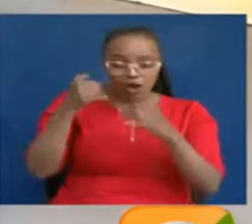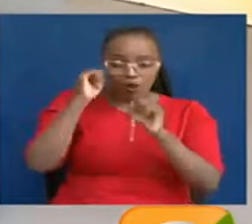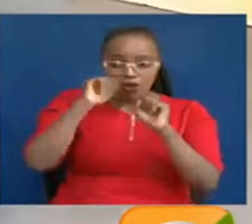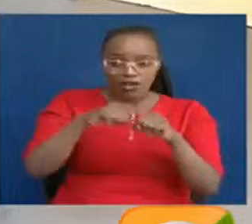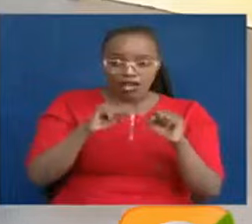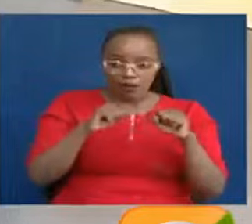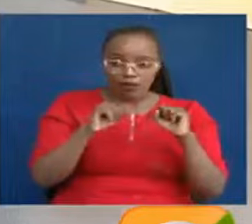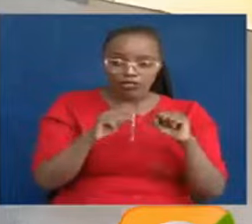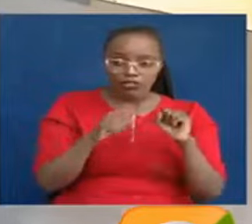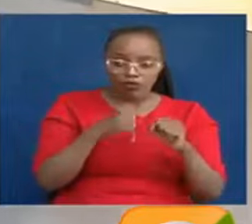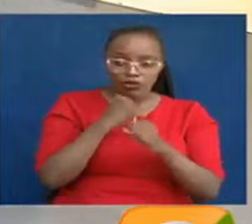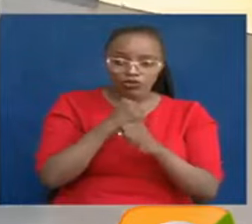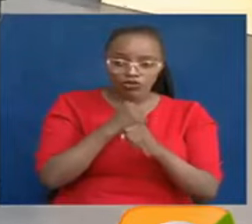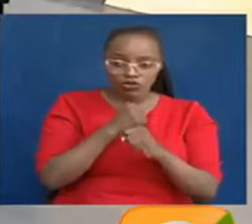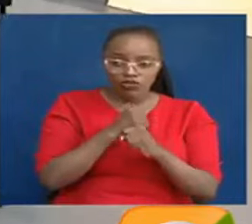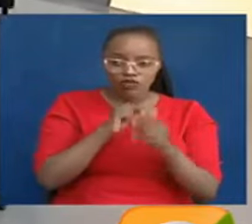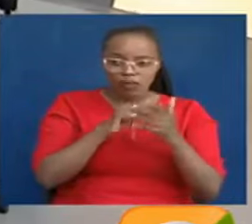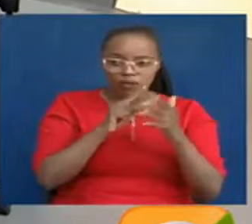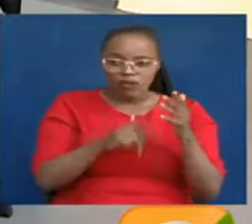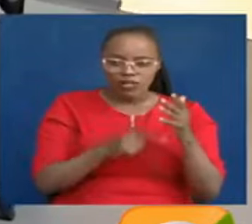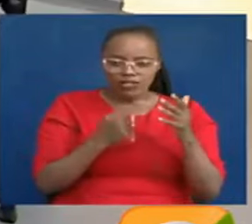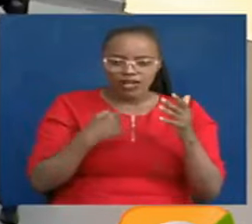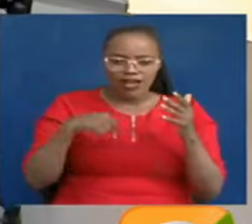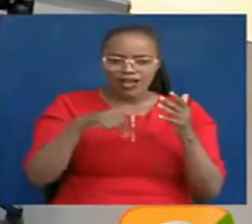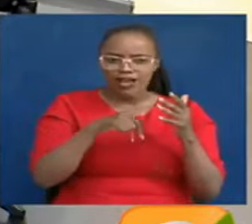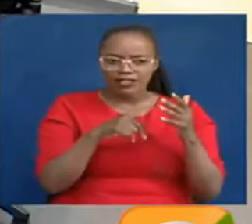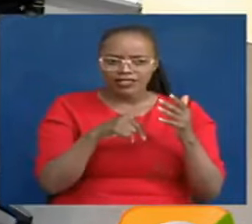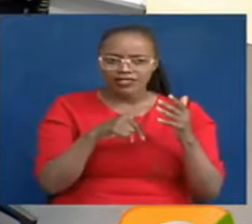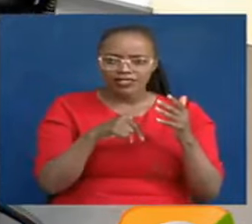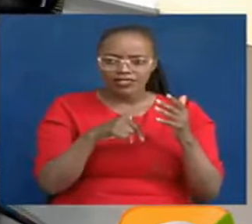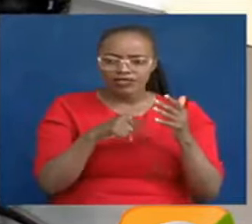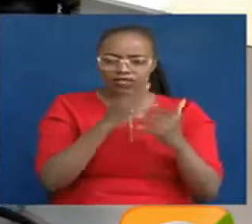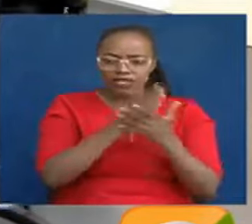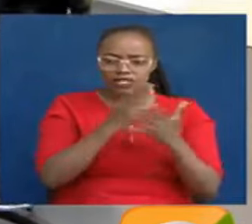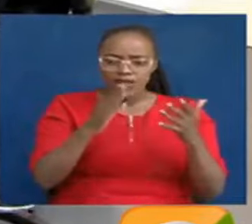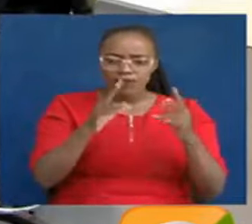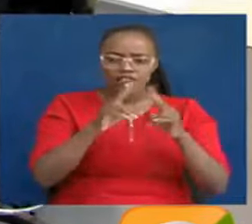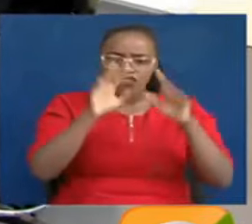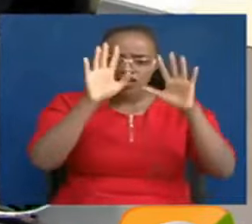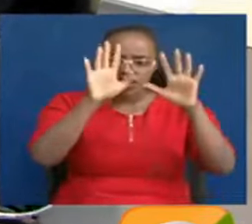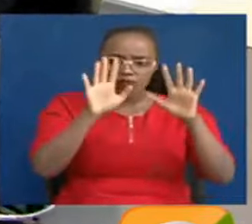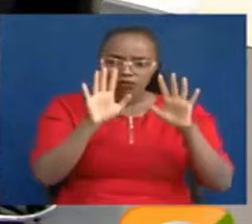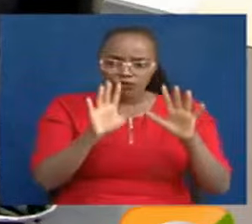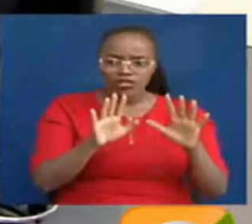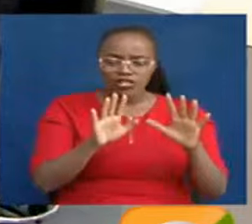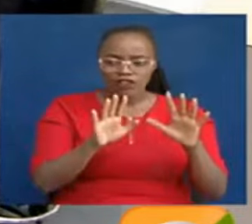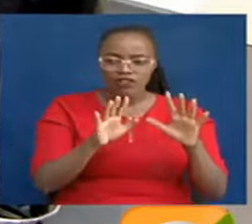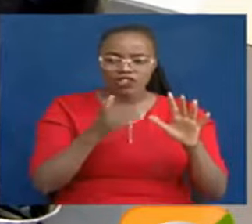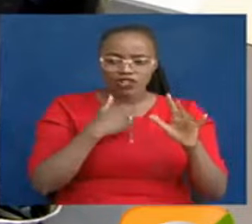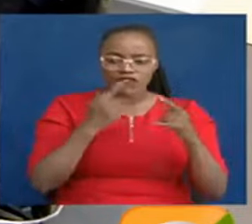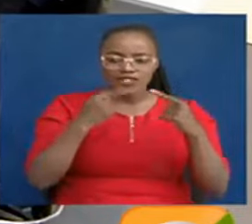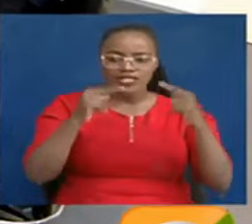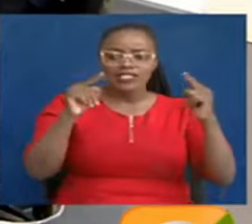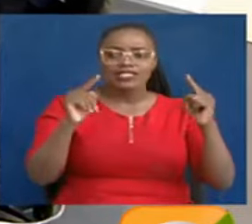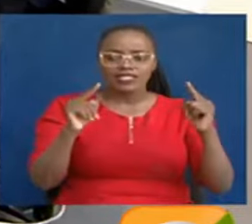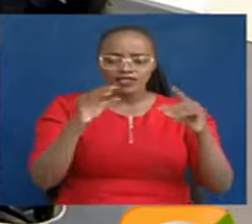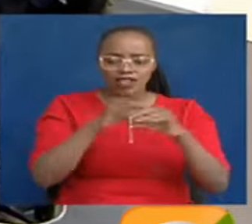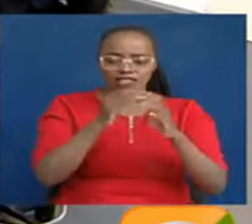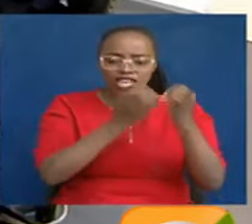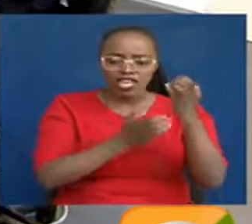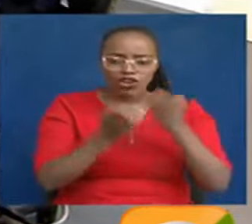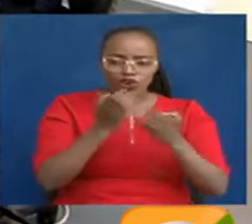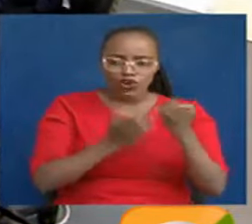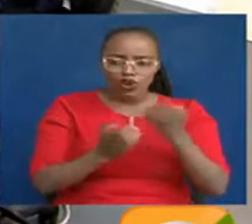to penetrate international market. So these are three things I think would be something critical for us to be successful in the digital economy.